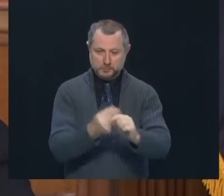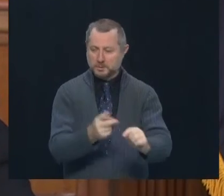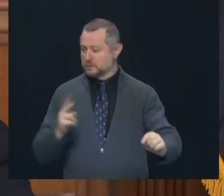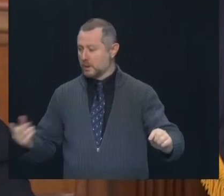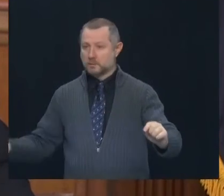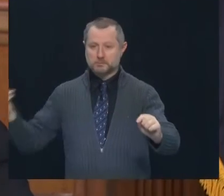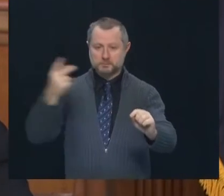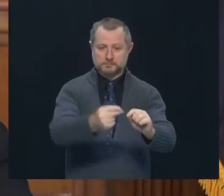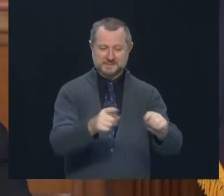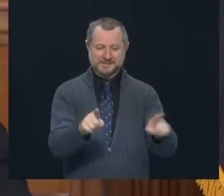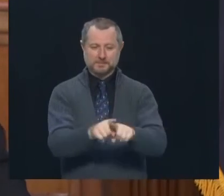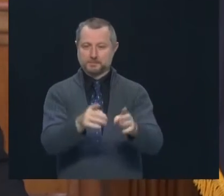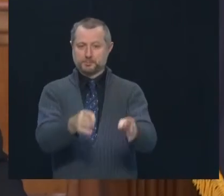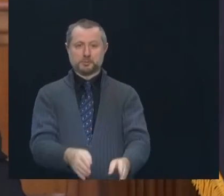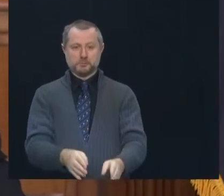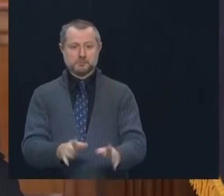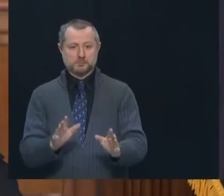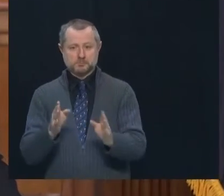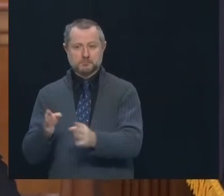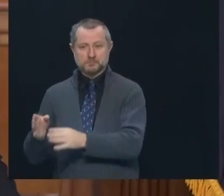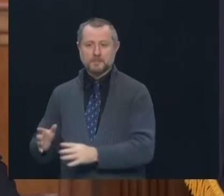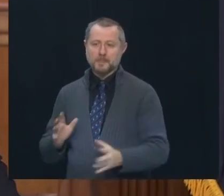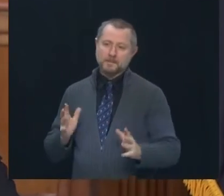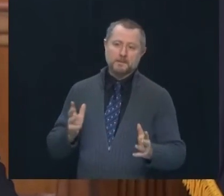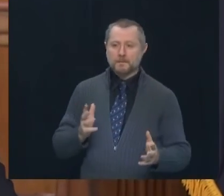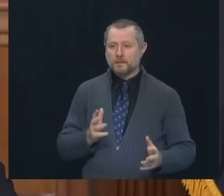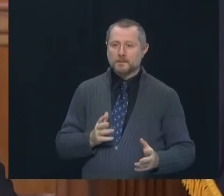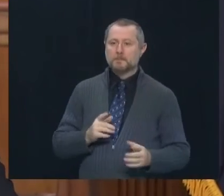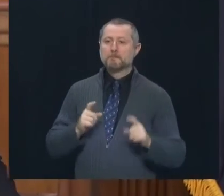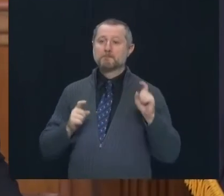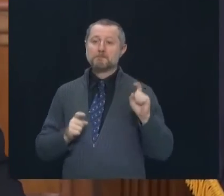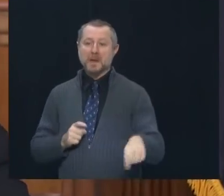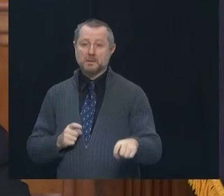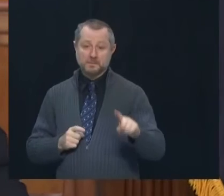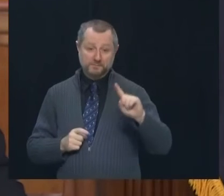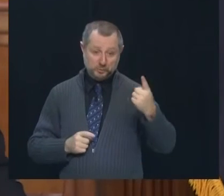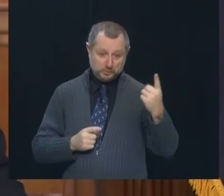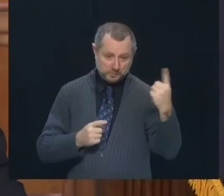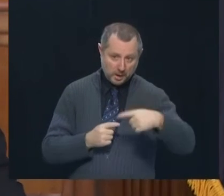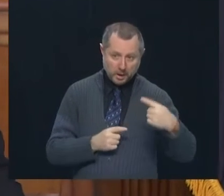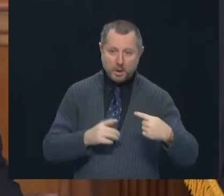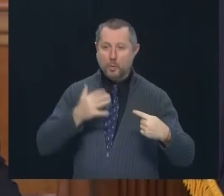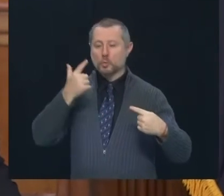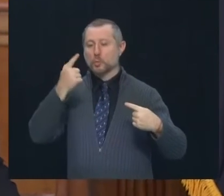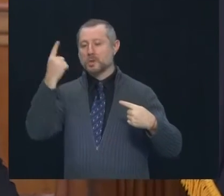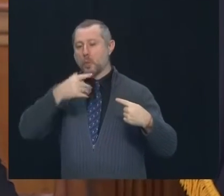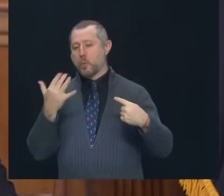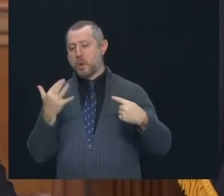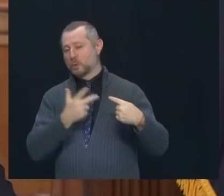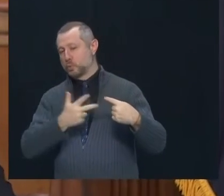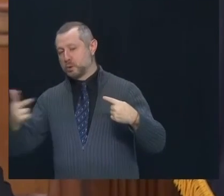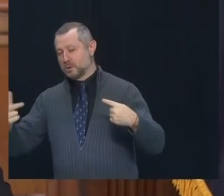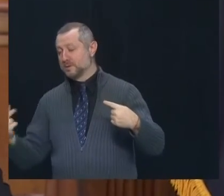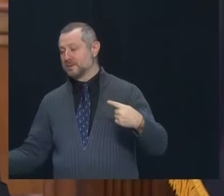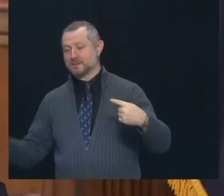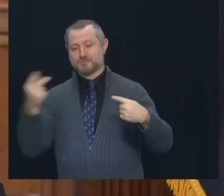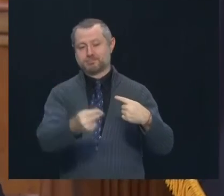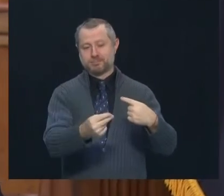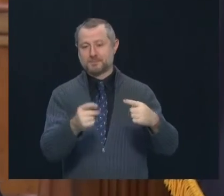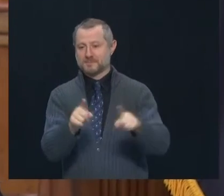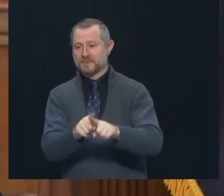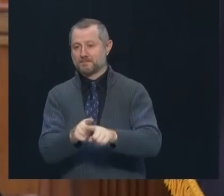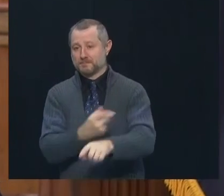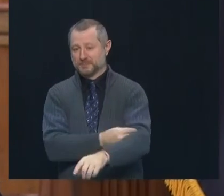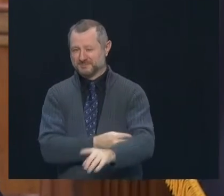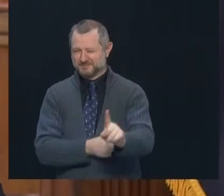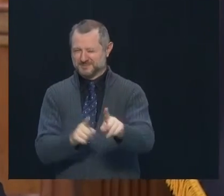hand. It comes like 21 days afterwards or something. Obviously, there's more than 170,000 nursing home residents and/or healthcare workers.